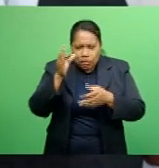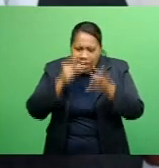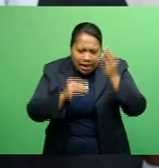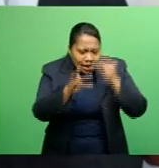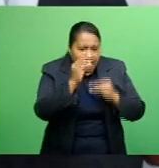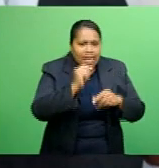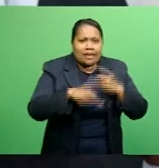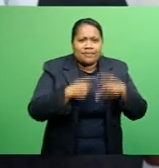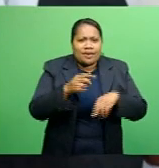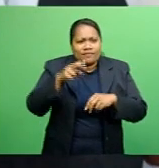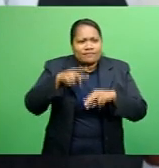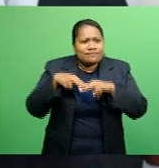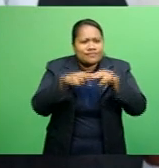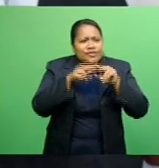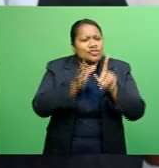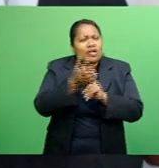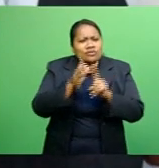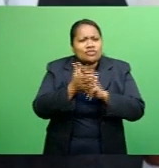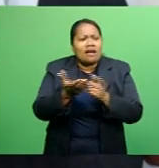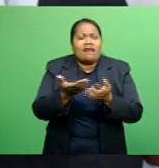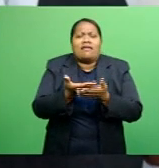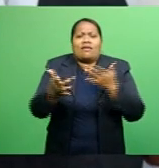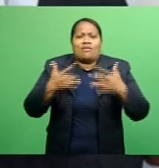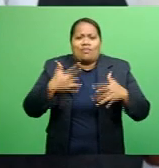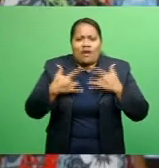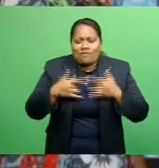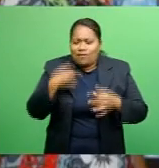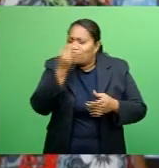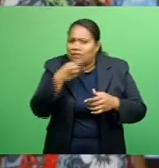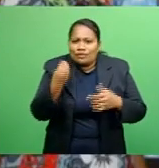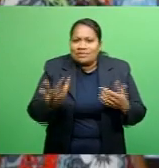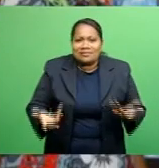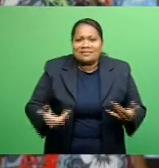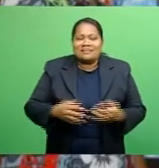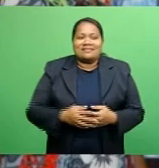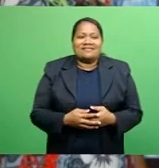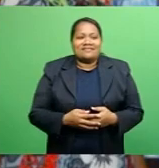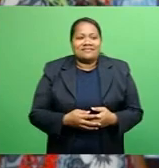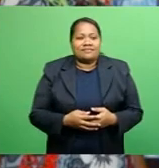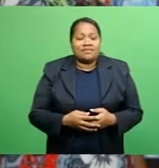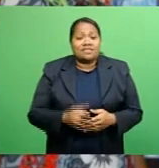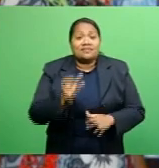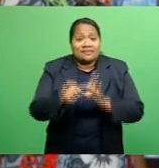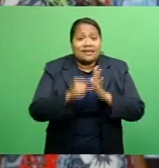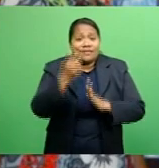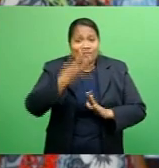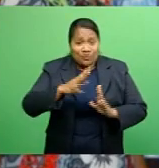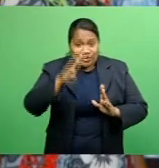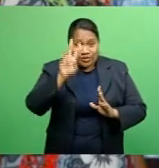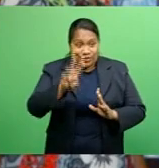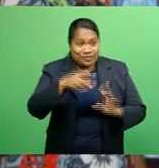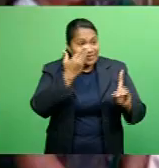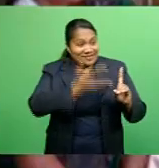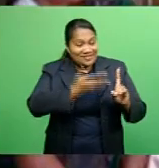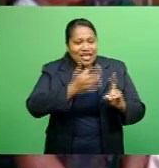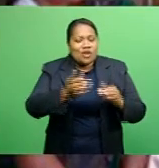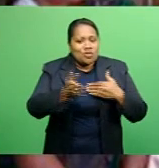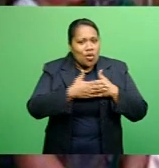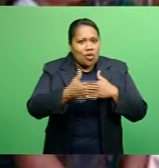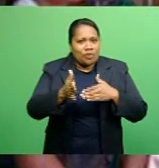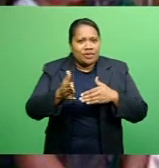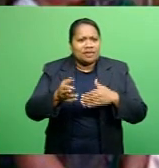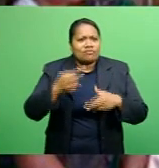Fiji's culture, the way of life and food. The 42-year-old had the ultimate aim of opening his restaurant, and